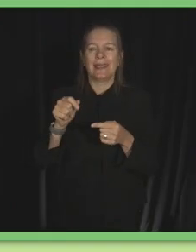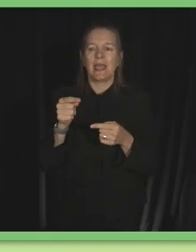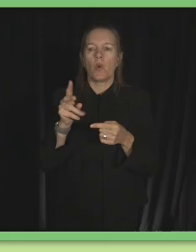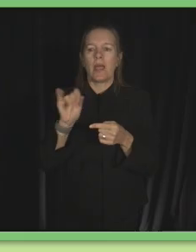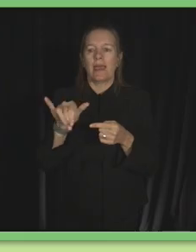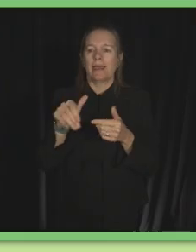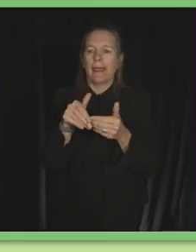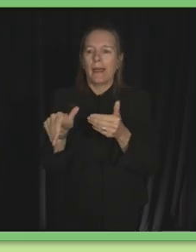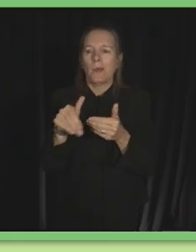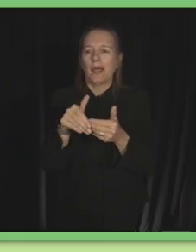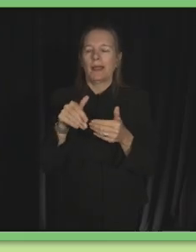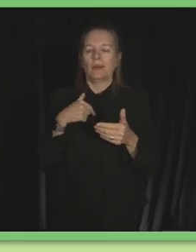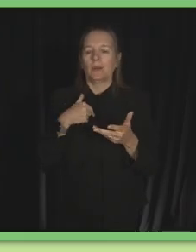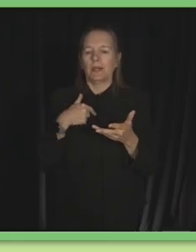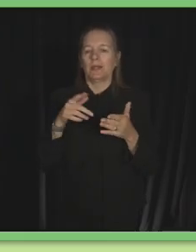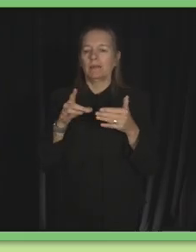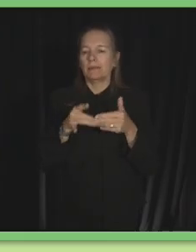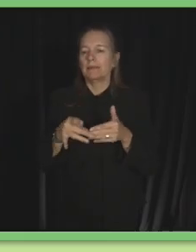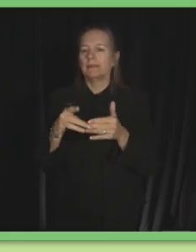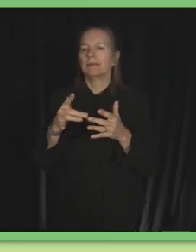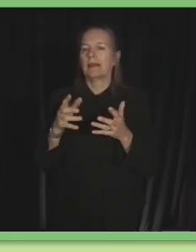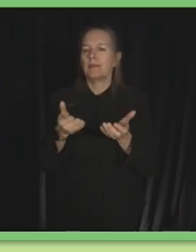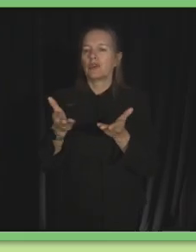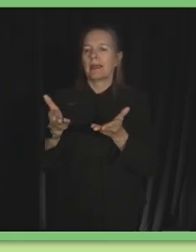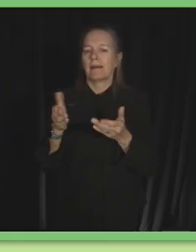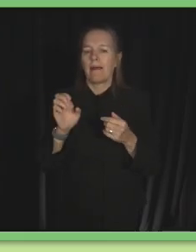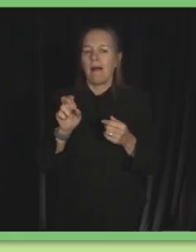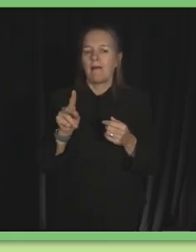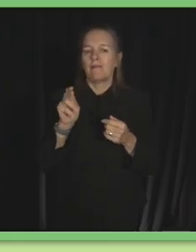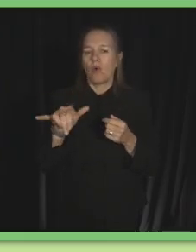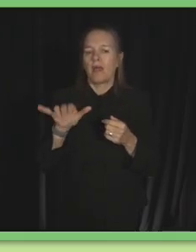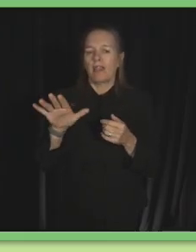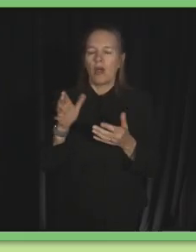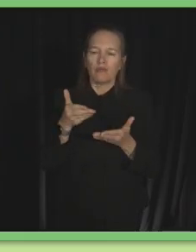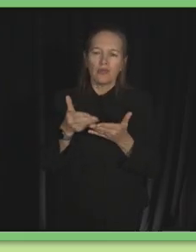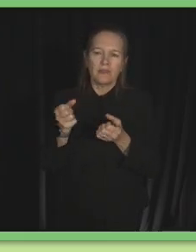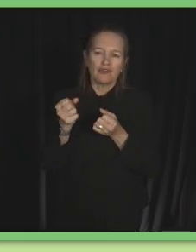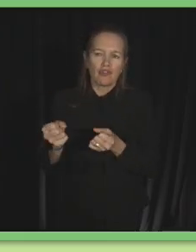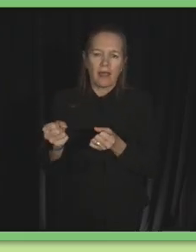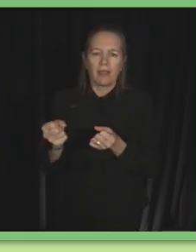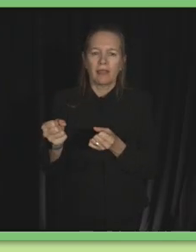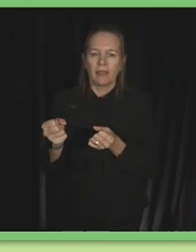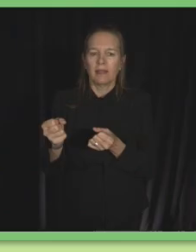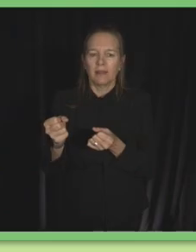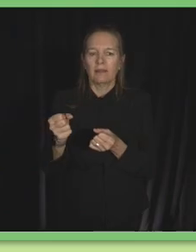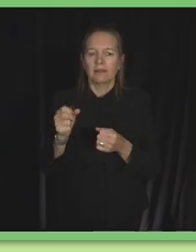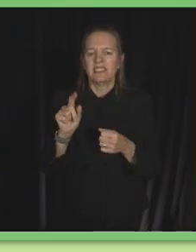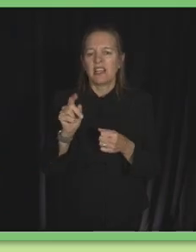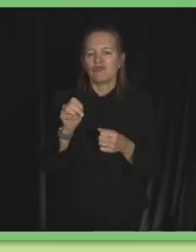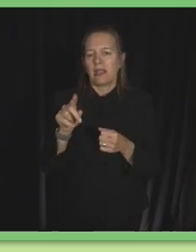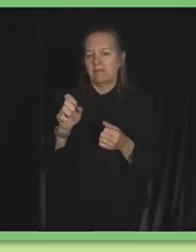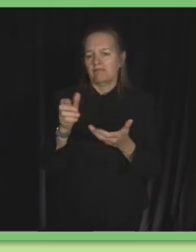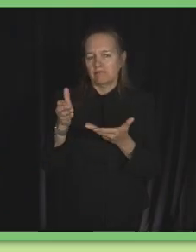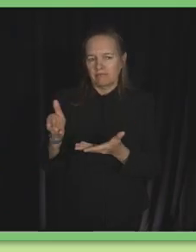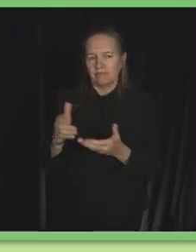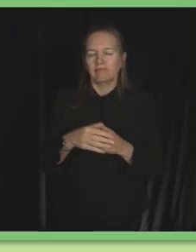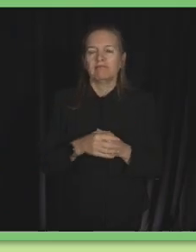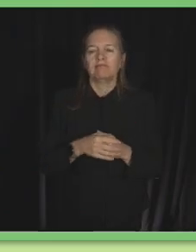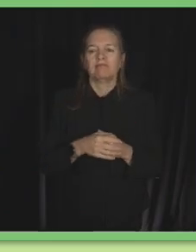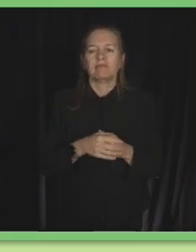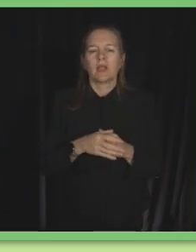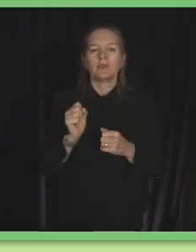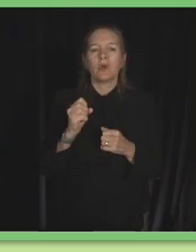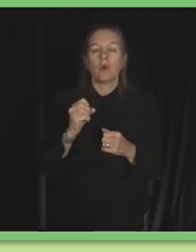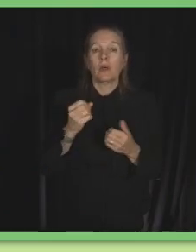year with Tetrate, bringing Envoy's proven strengths to AI inference and agent communication. At Bloomberg, we've always believed